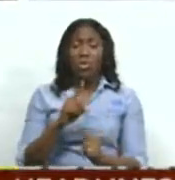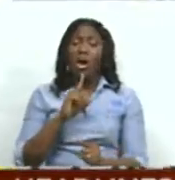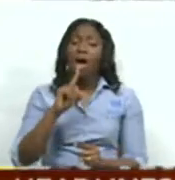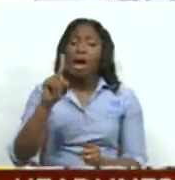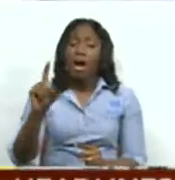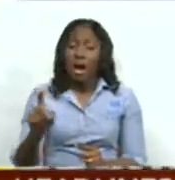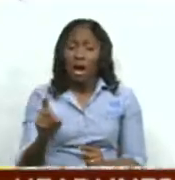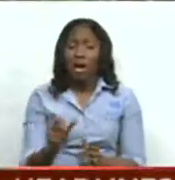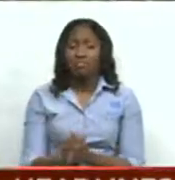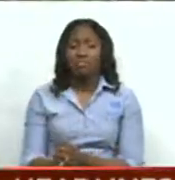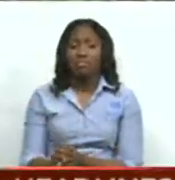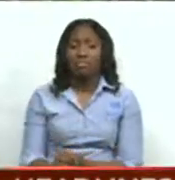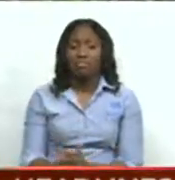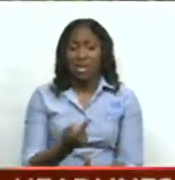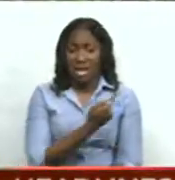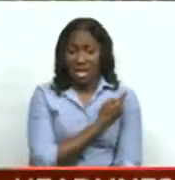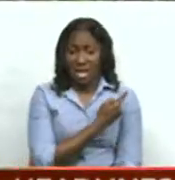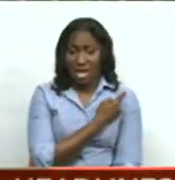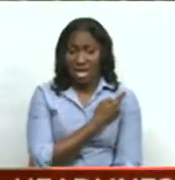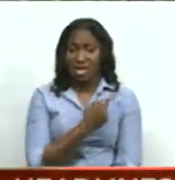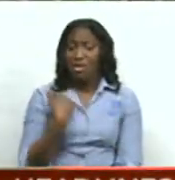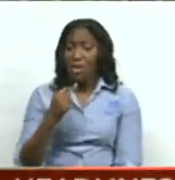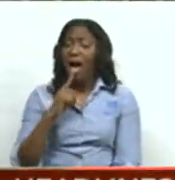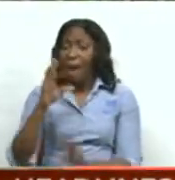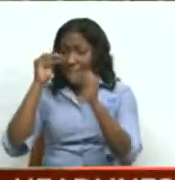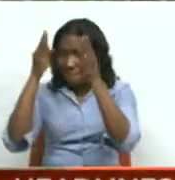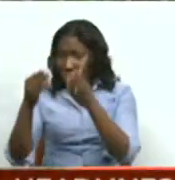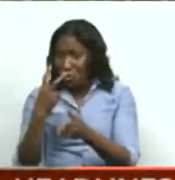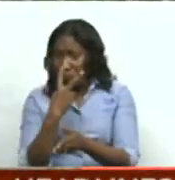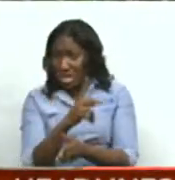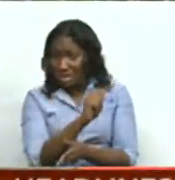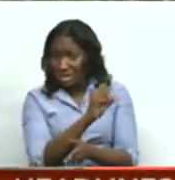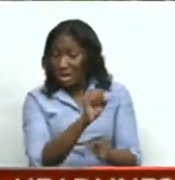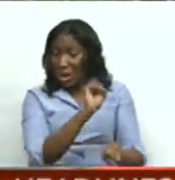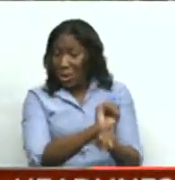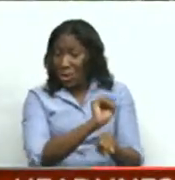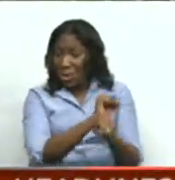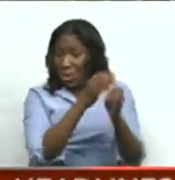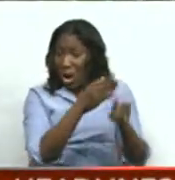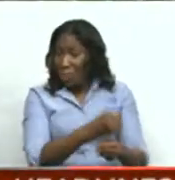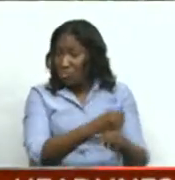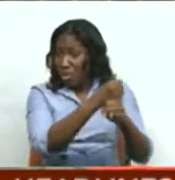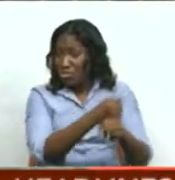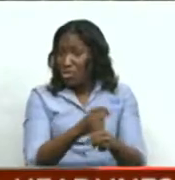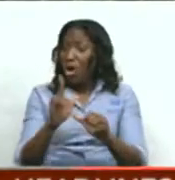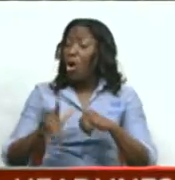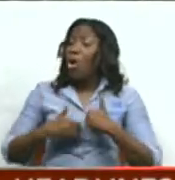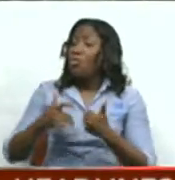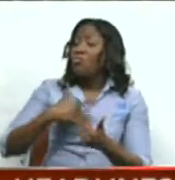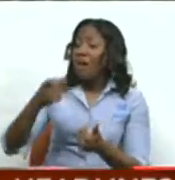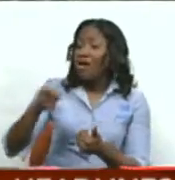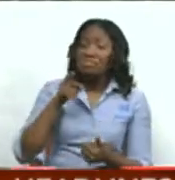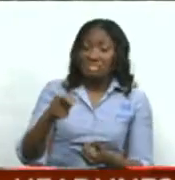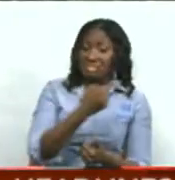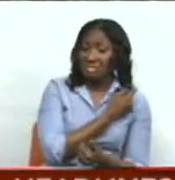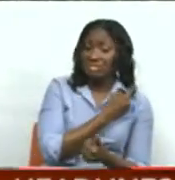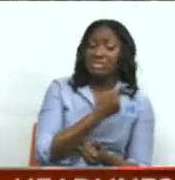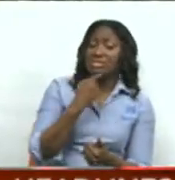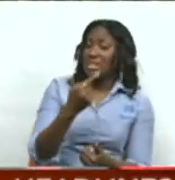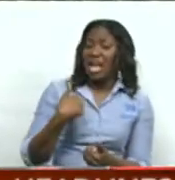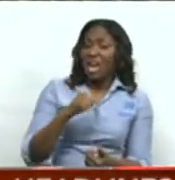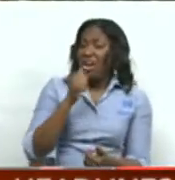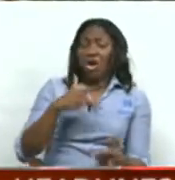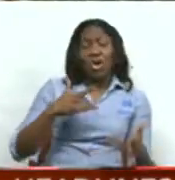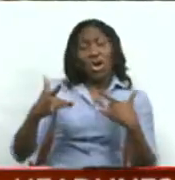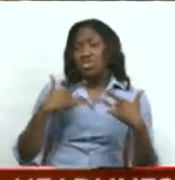today. These things, we can't be too concerned about it. The unions, if they believe that protesting and demonstrating in that way